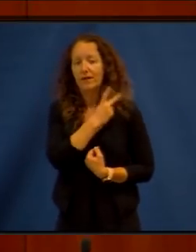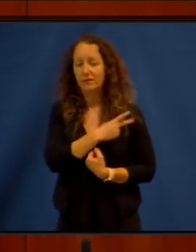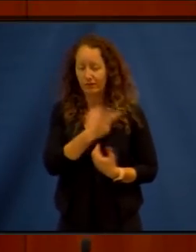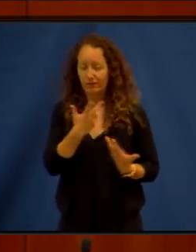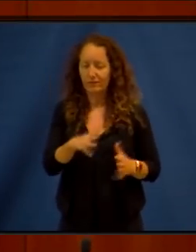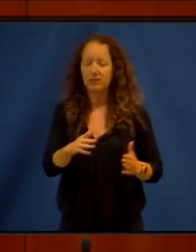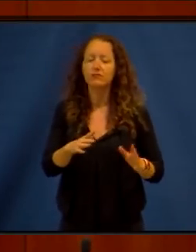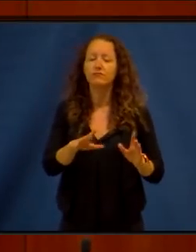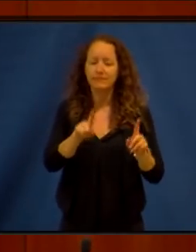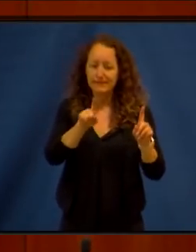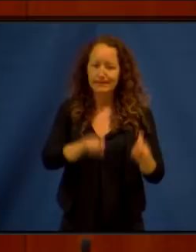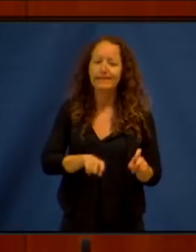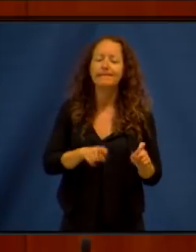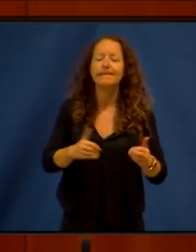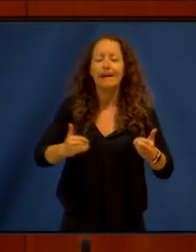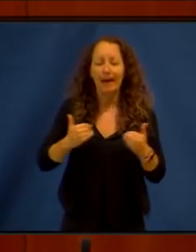COVID.